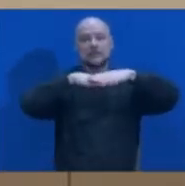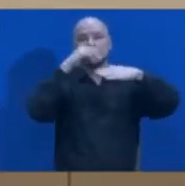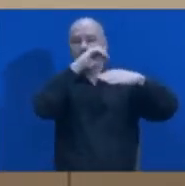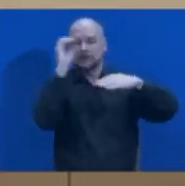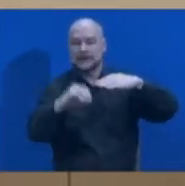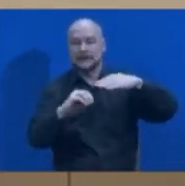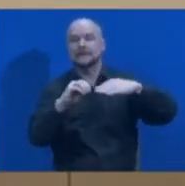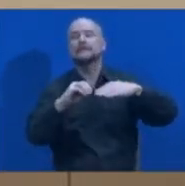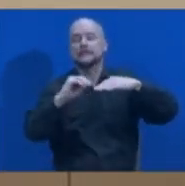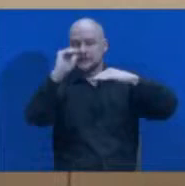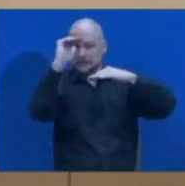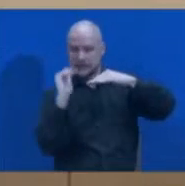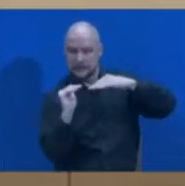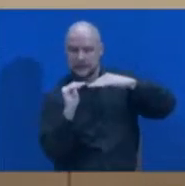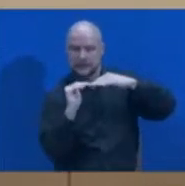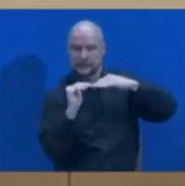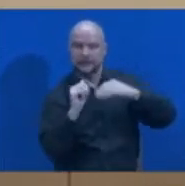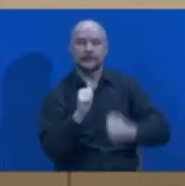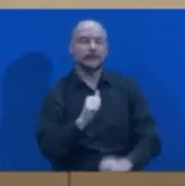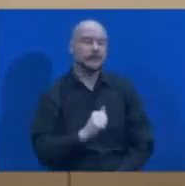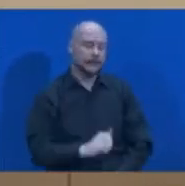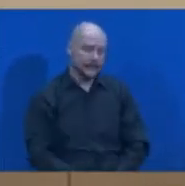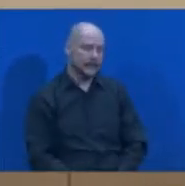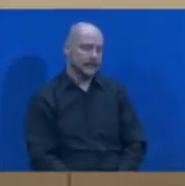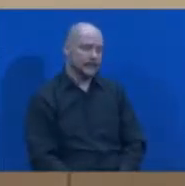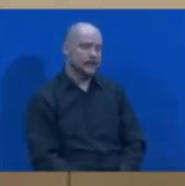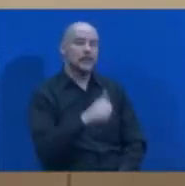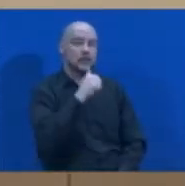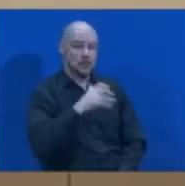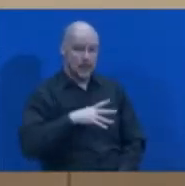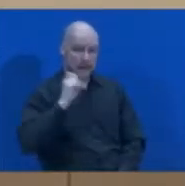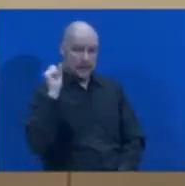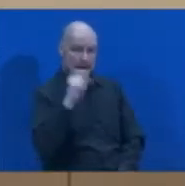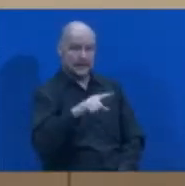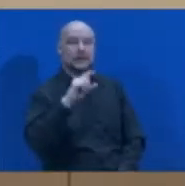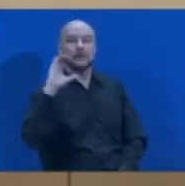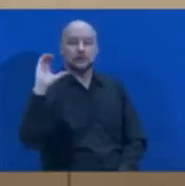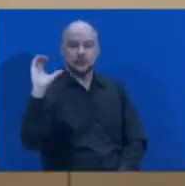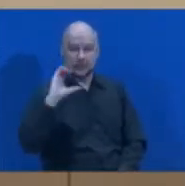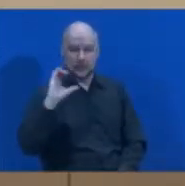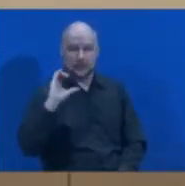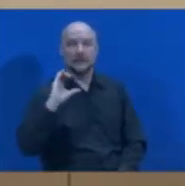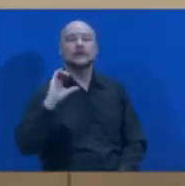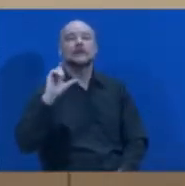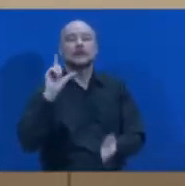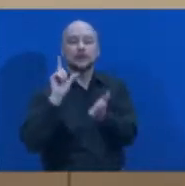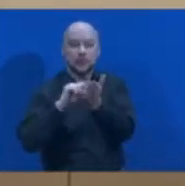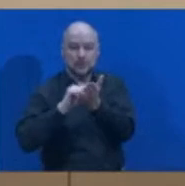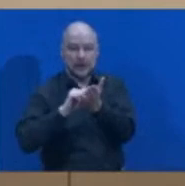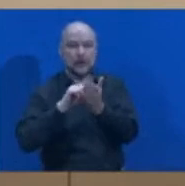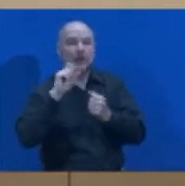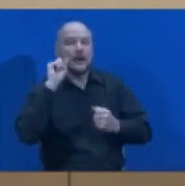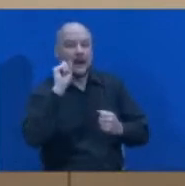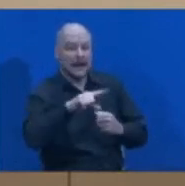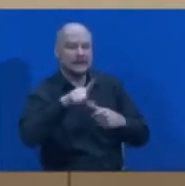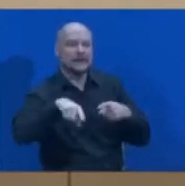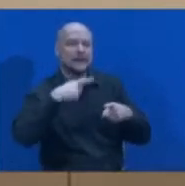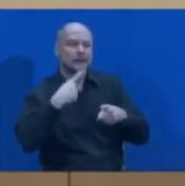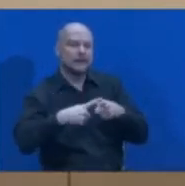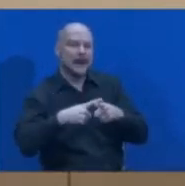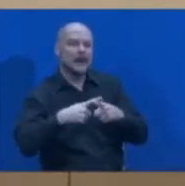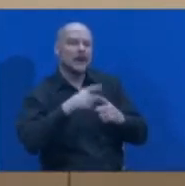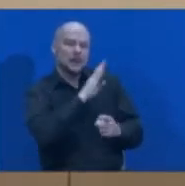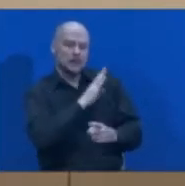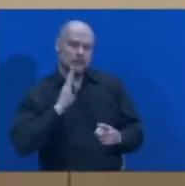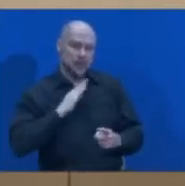Gibbie, it's Allison Kuznets again from the Charlotte Observer. You had told the county commissioners on Tuesday that the hospitals had pretty significant surge capacity. Could you talk